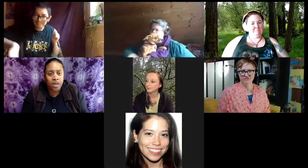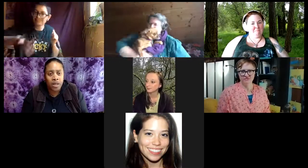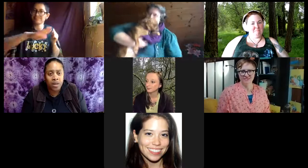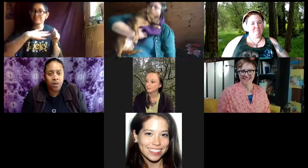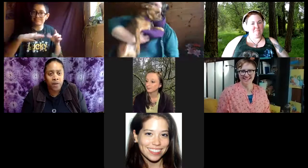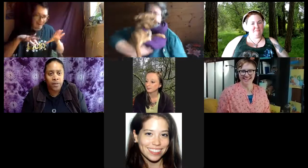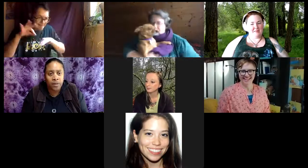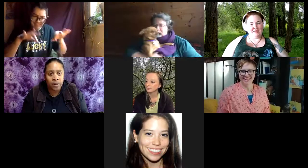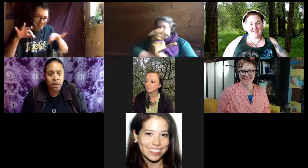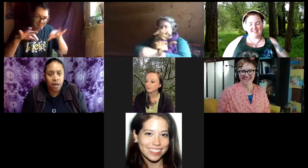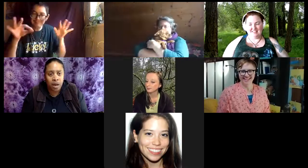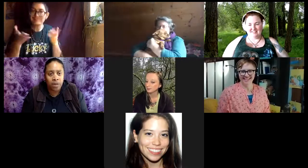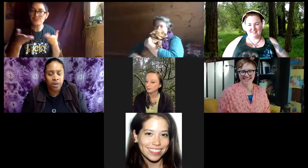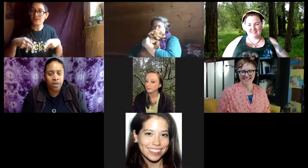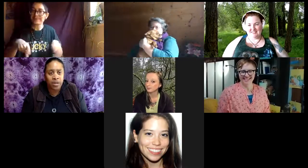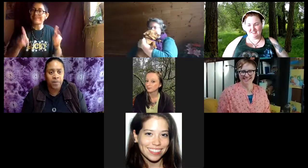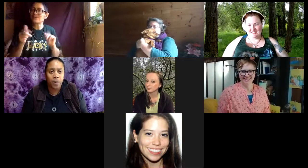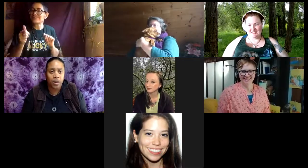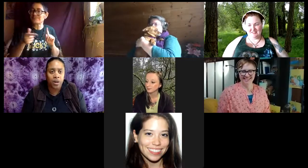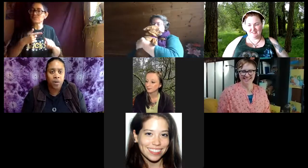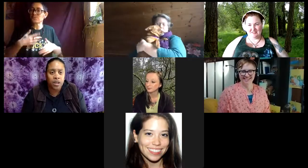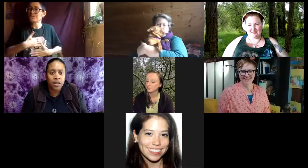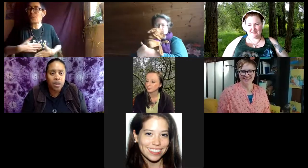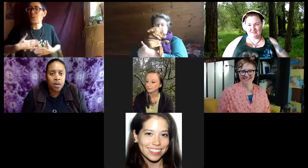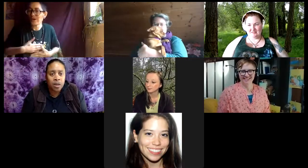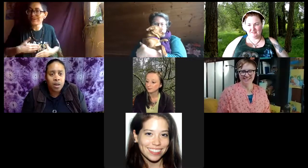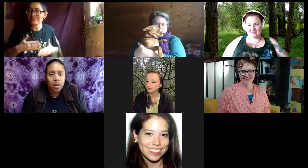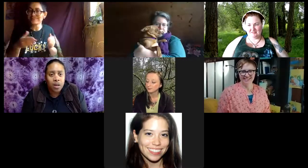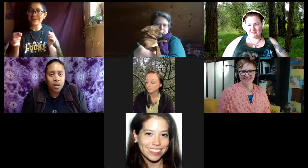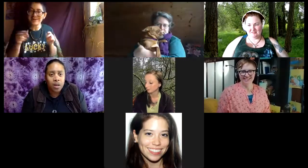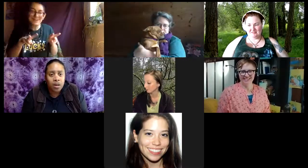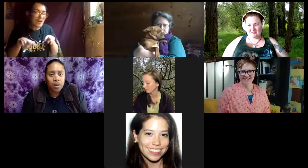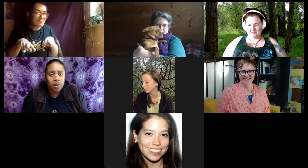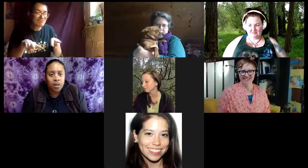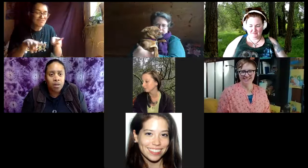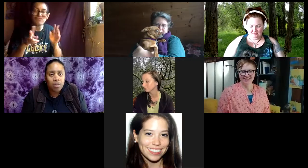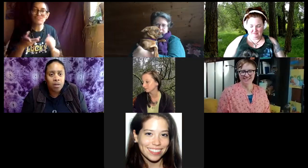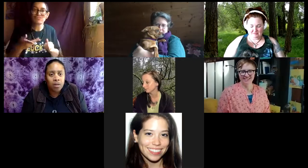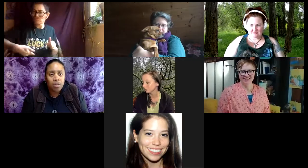shows you that the universe's energy is supporting you in this, and